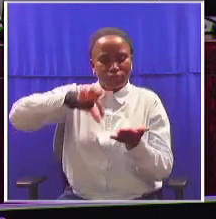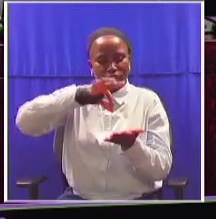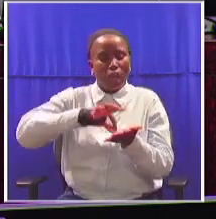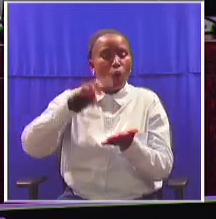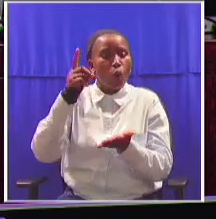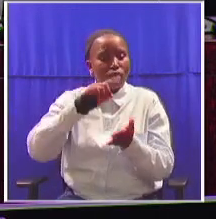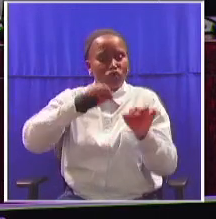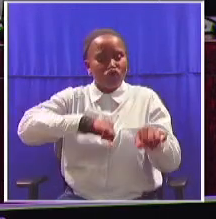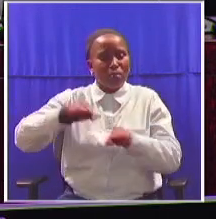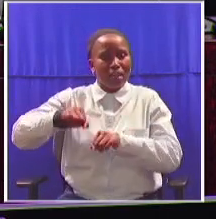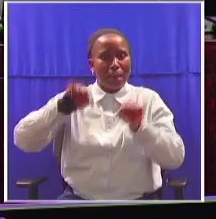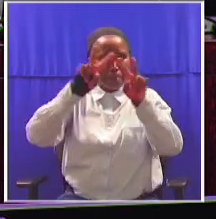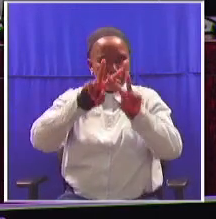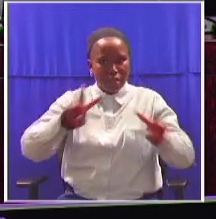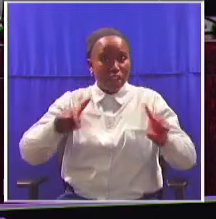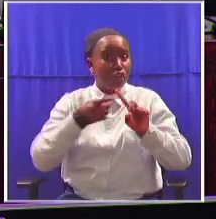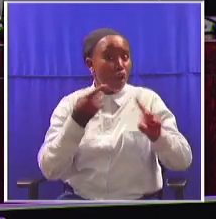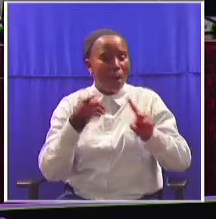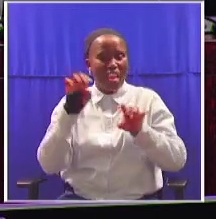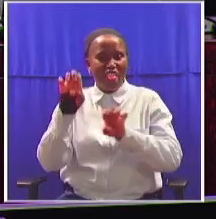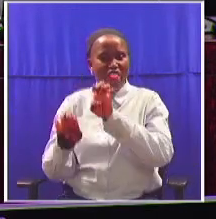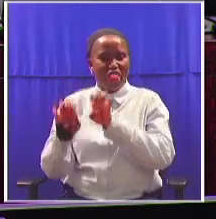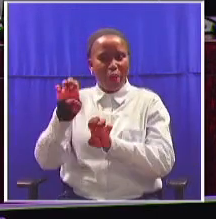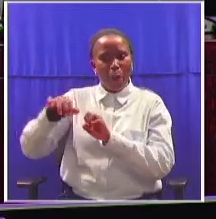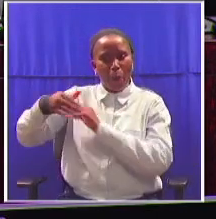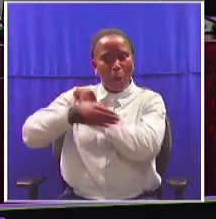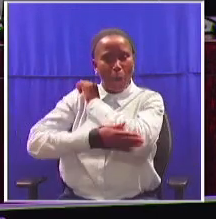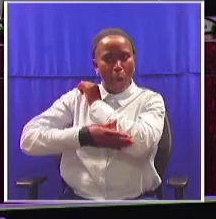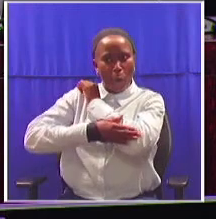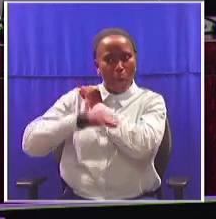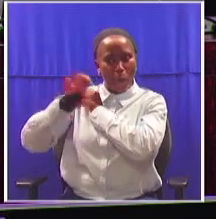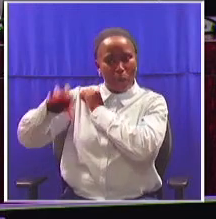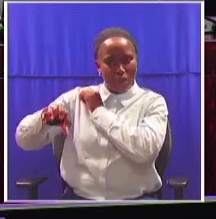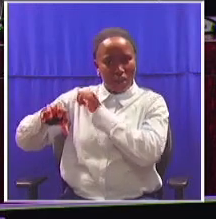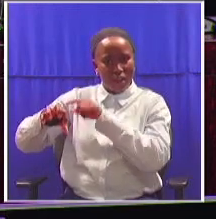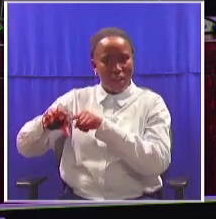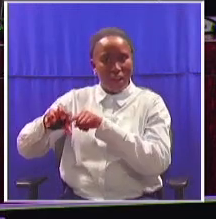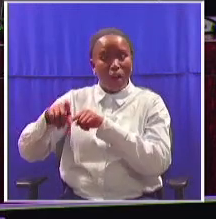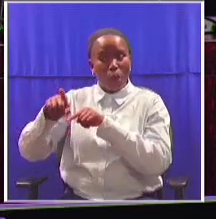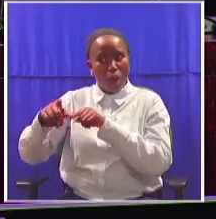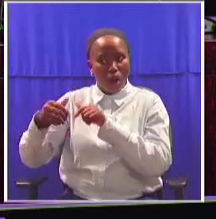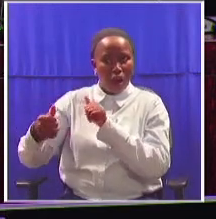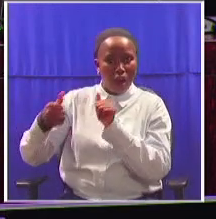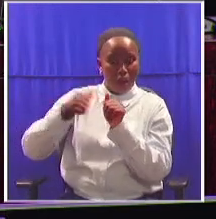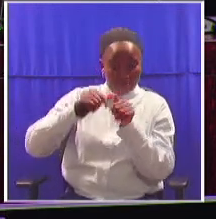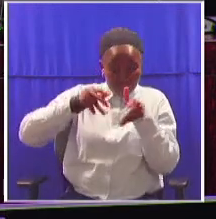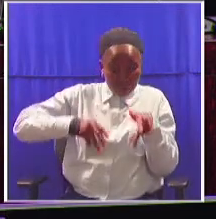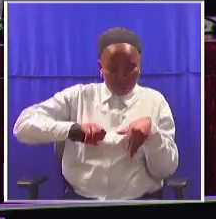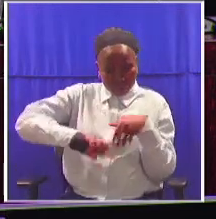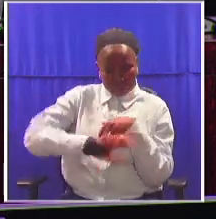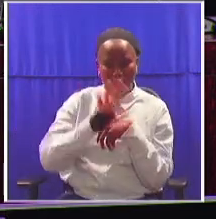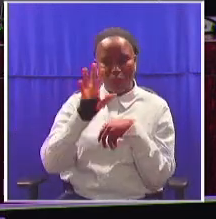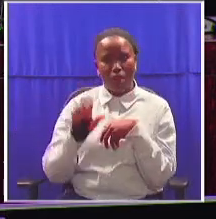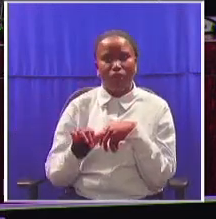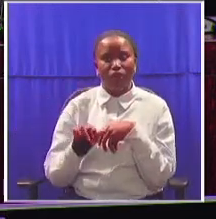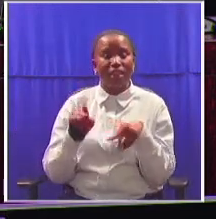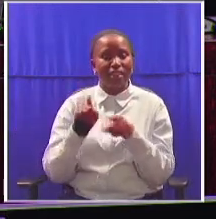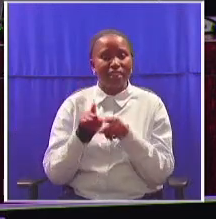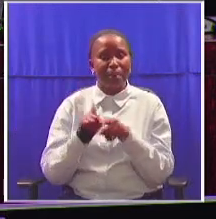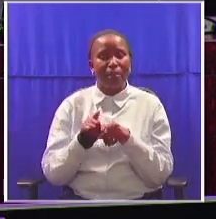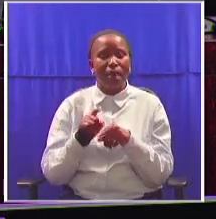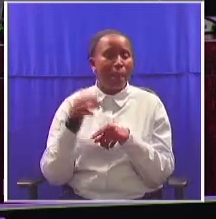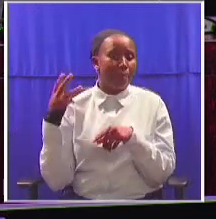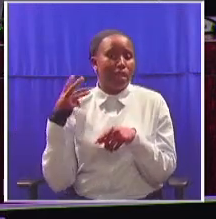in Ethiopia that was arrived at here in South Africa, and where our Minister of